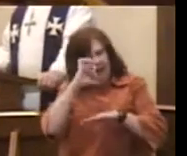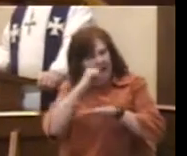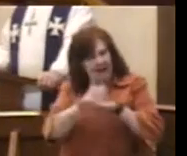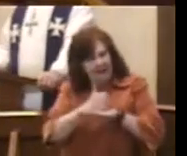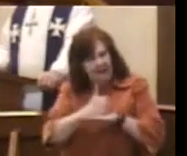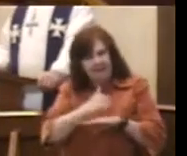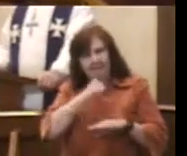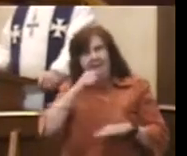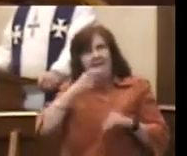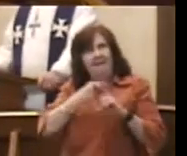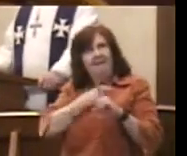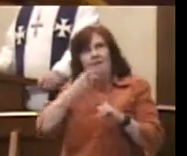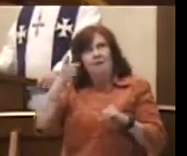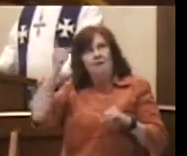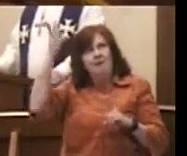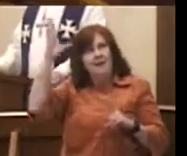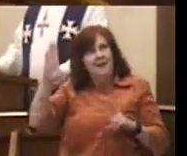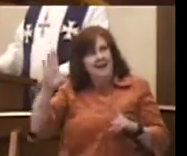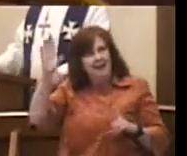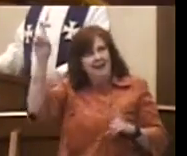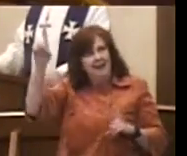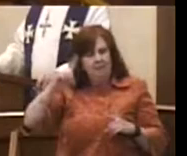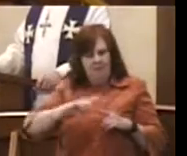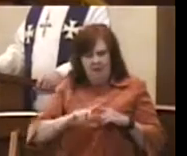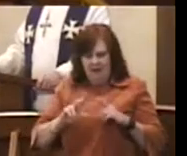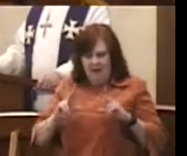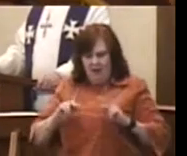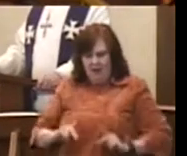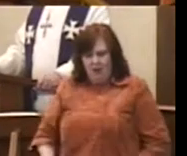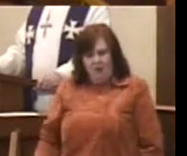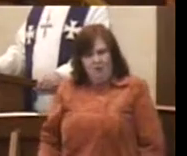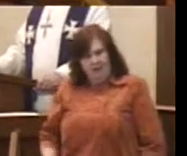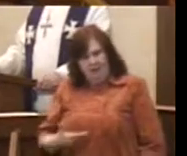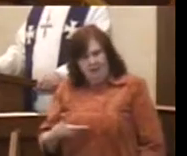on divine things, but on human things."